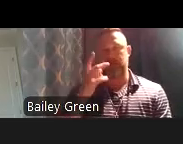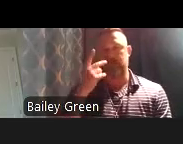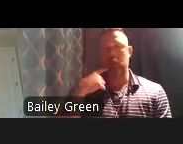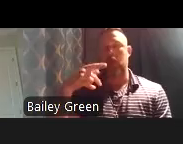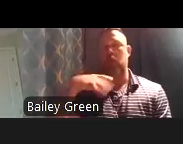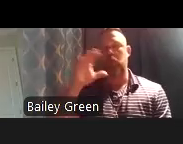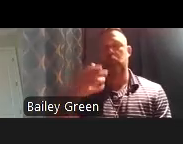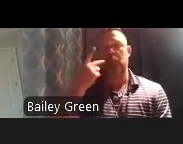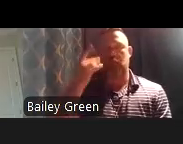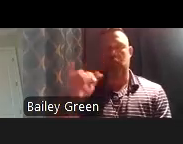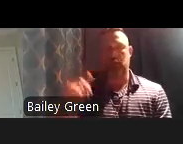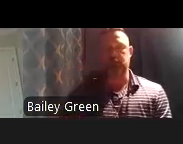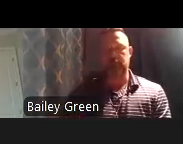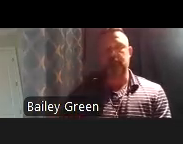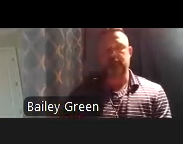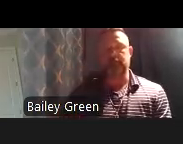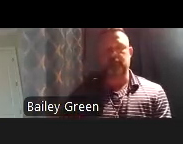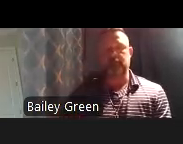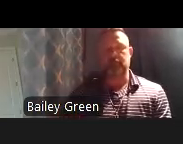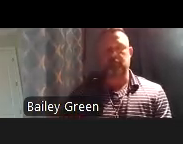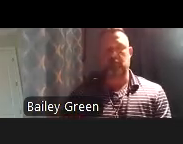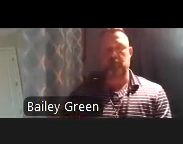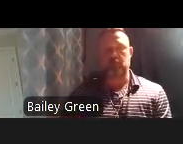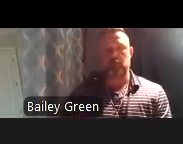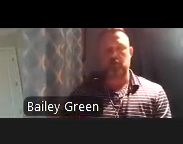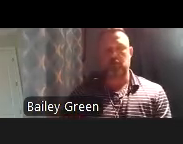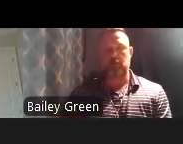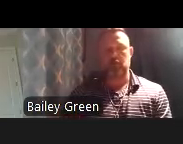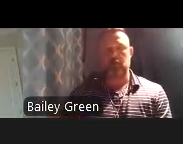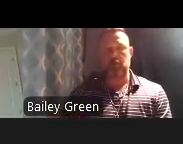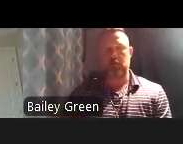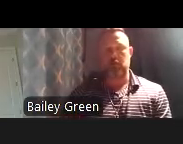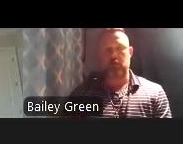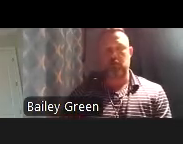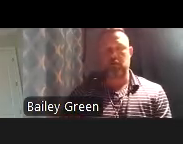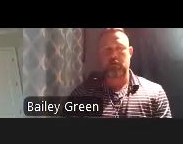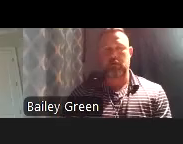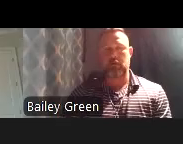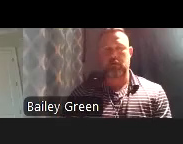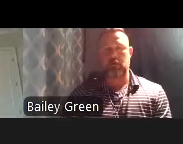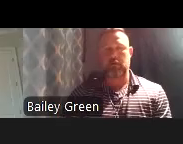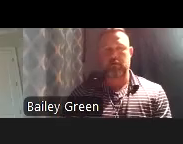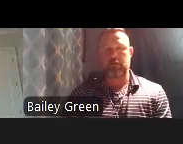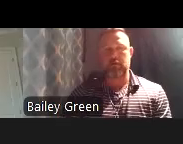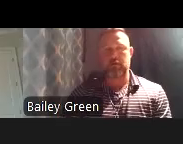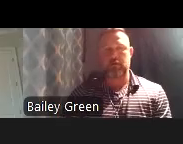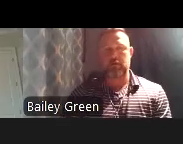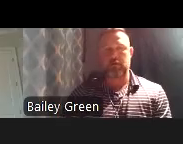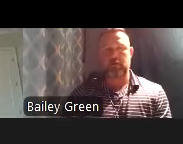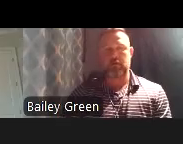our representation look like currently. And we have some, because the